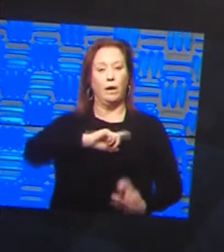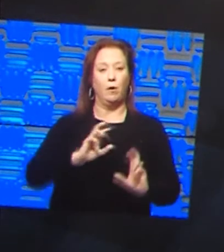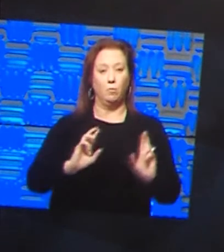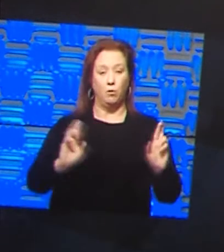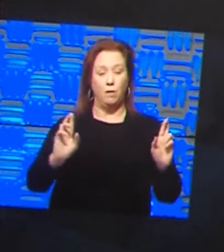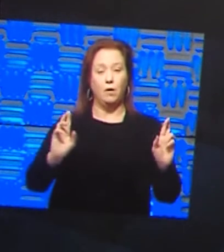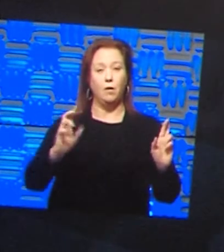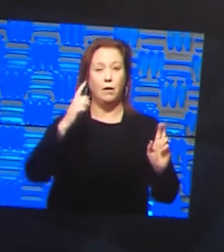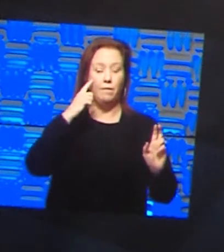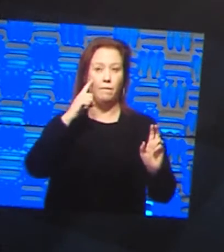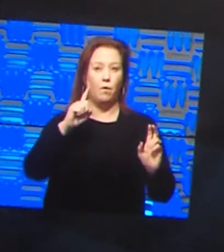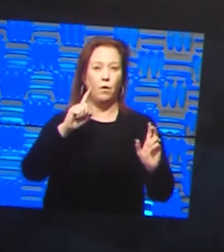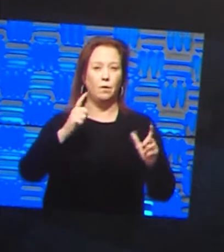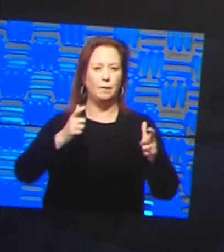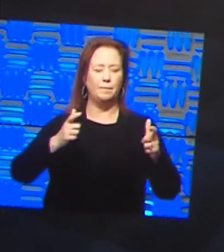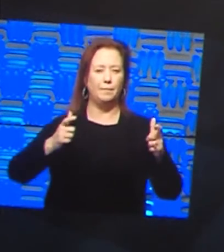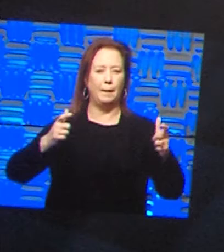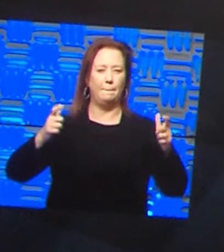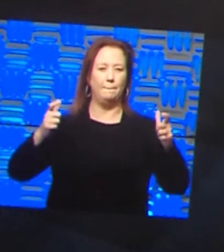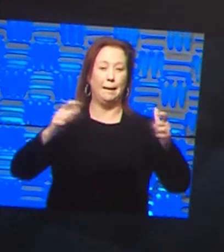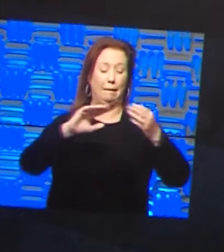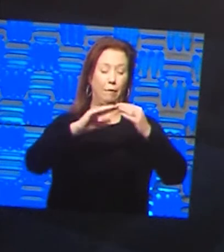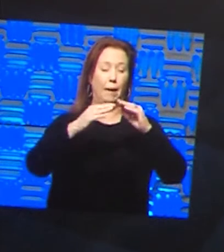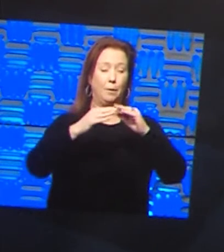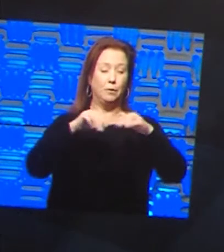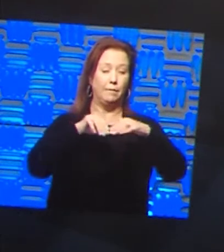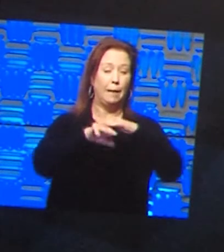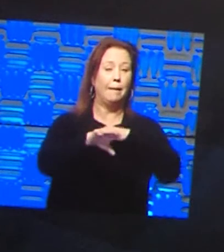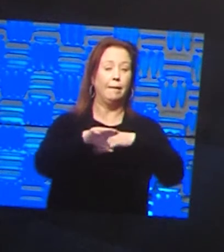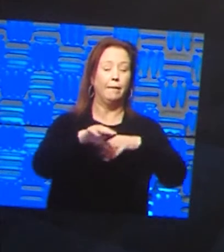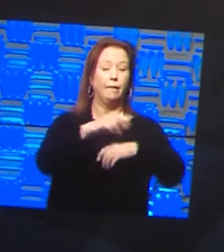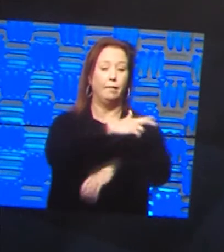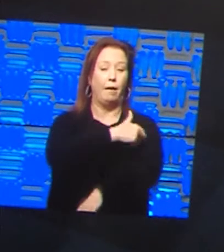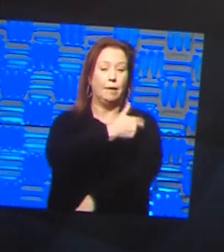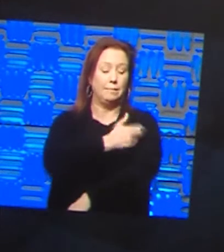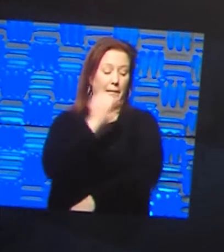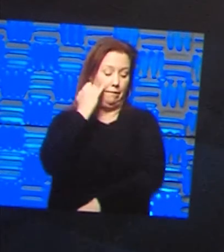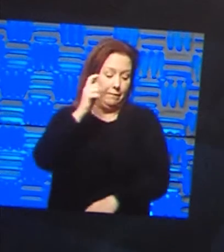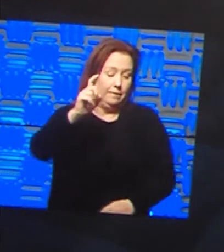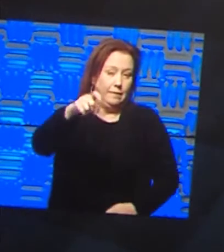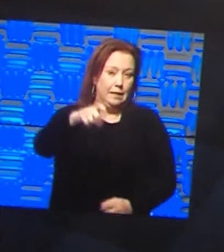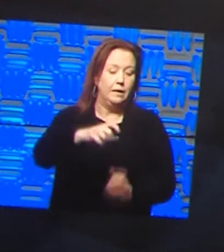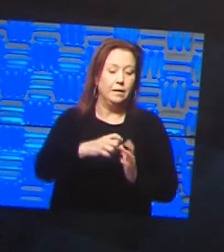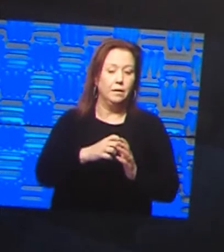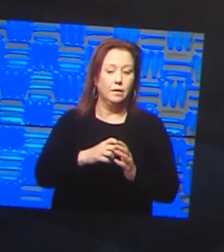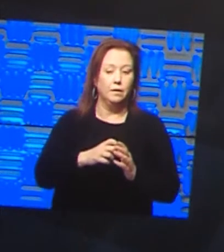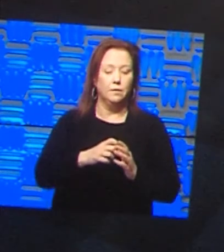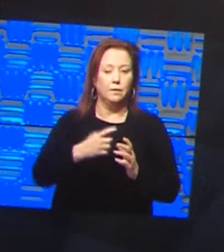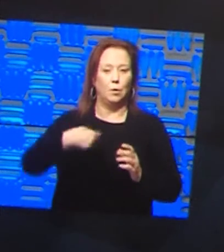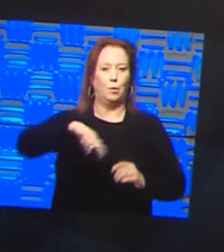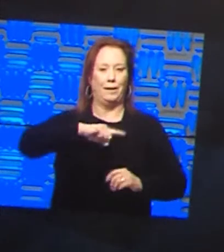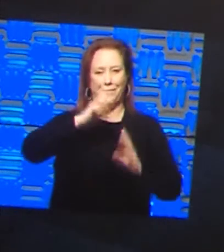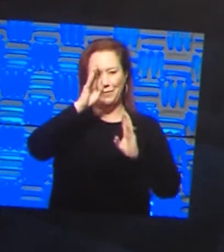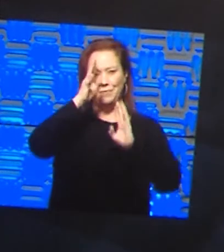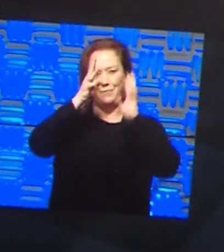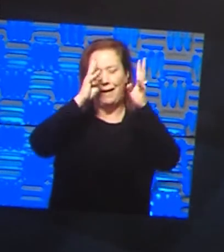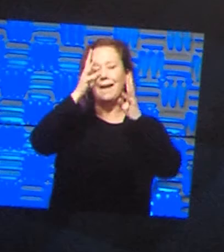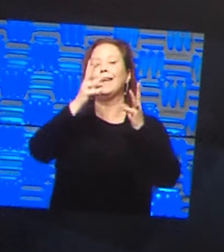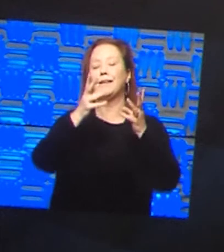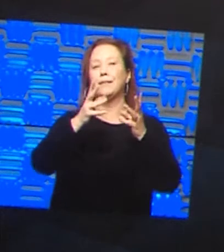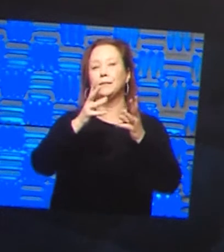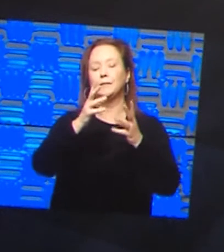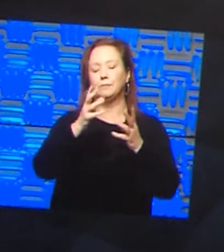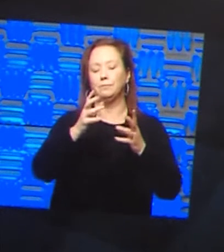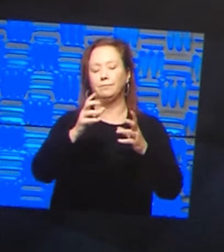by themselves that we've created, which is similar to an ICU unit. Luckily, none of them have been ventilated. Both of them